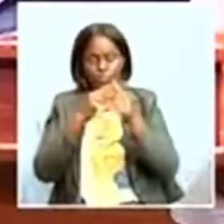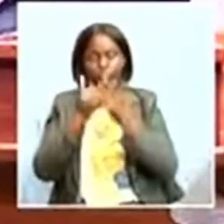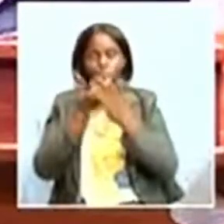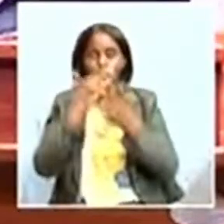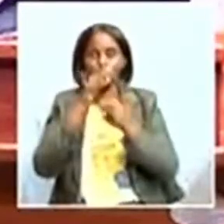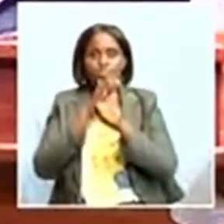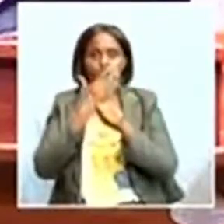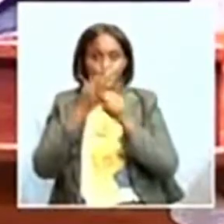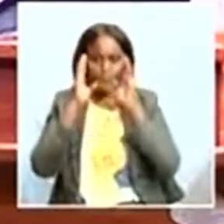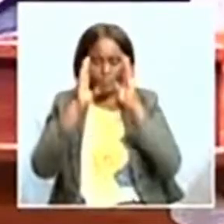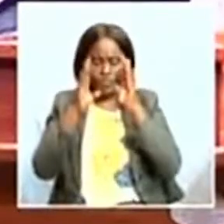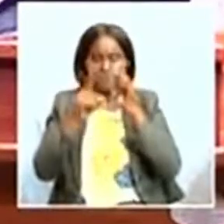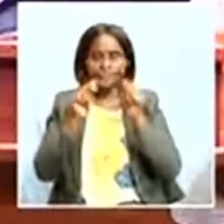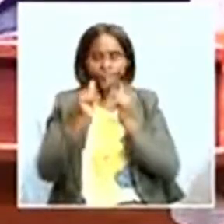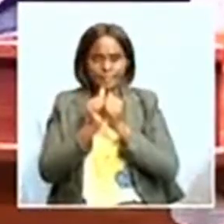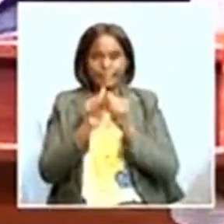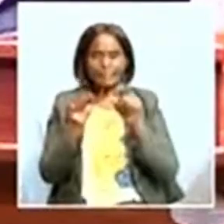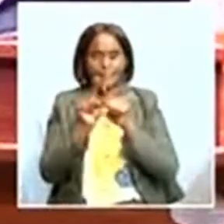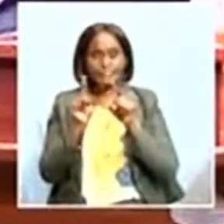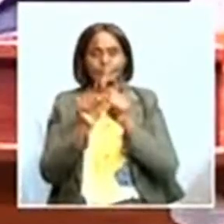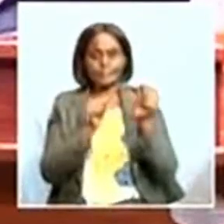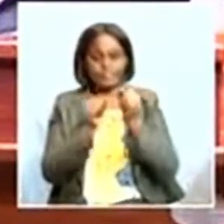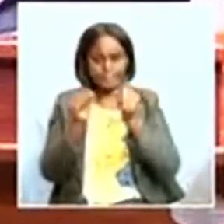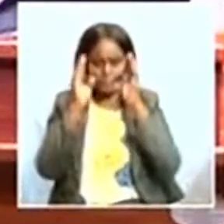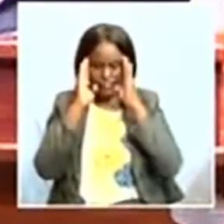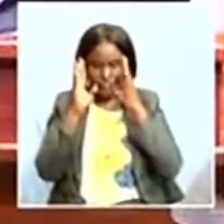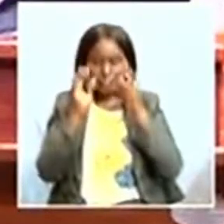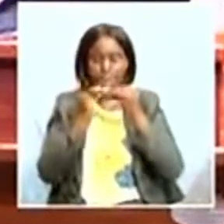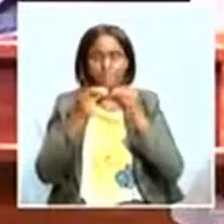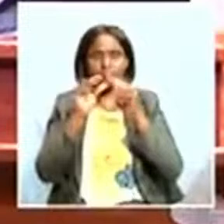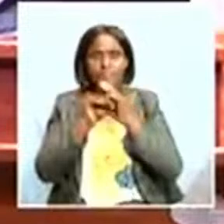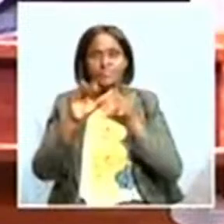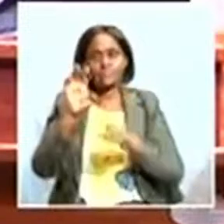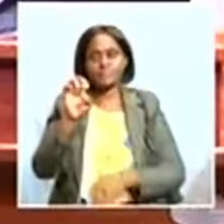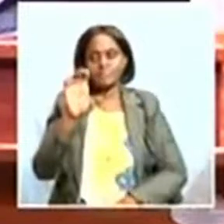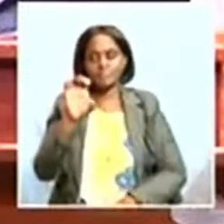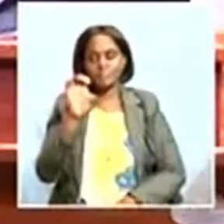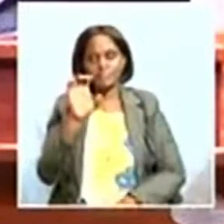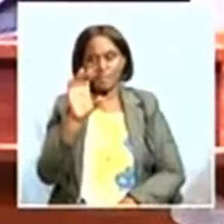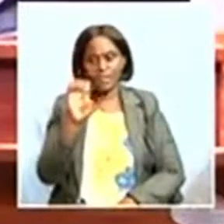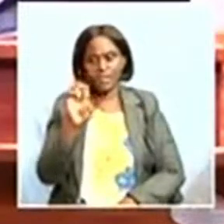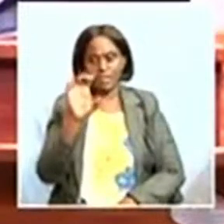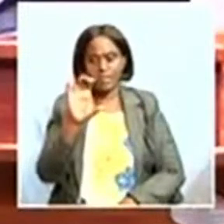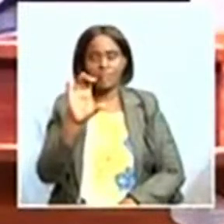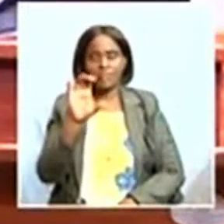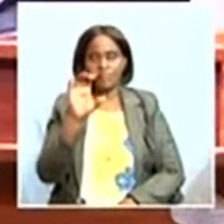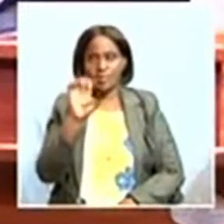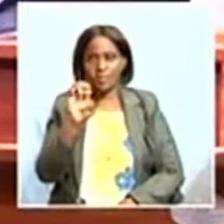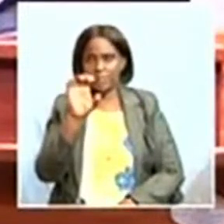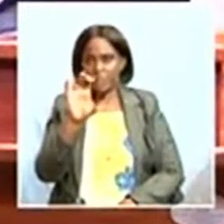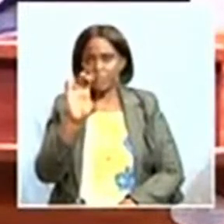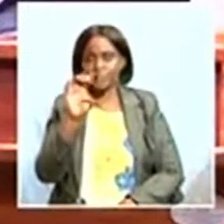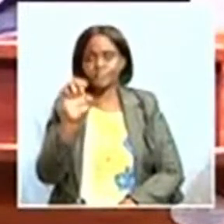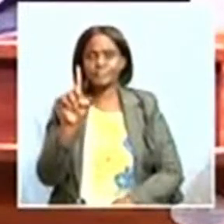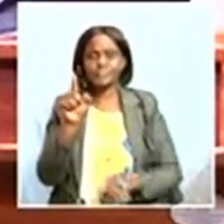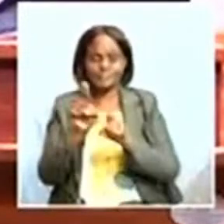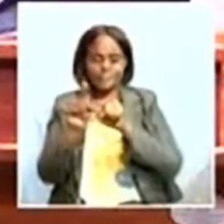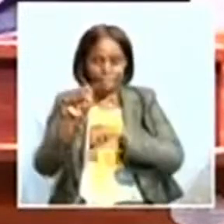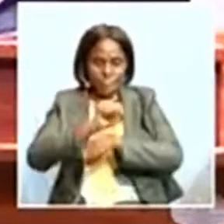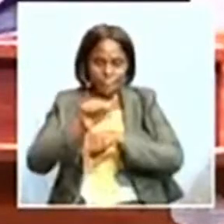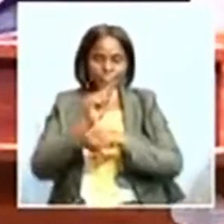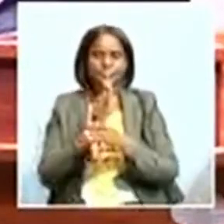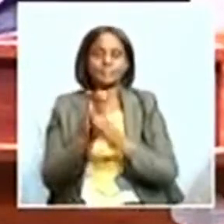dedication, with a strategic focus on early childhood education and secondary infrastructure.